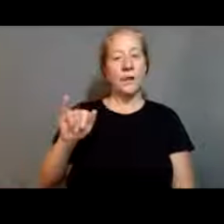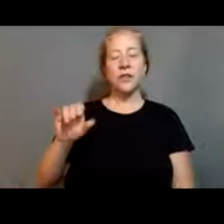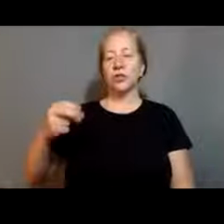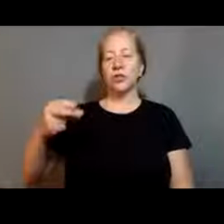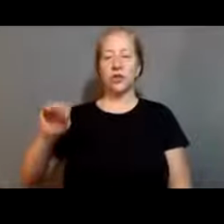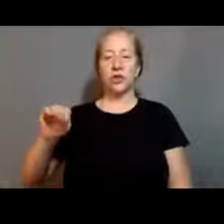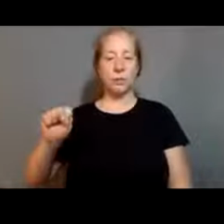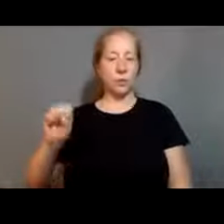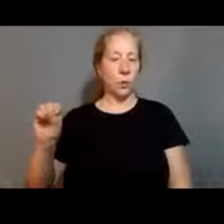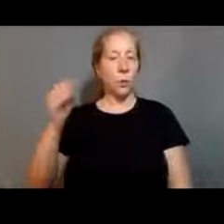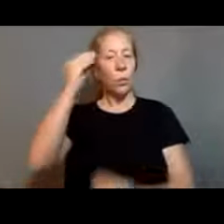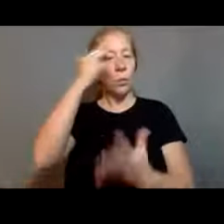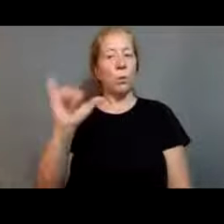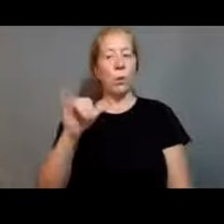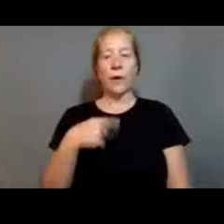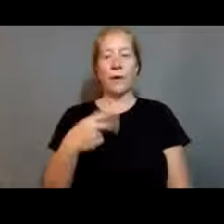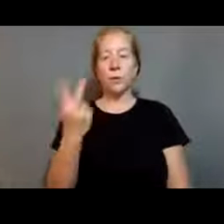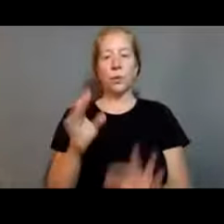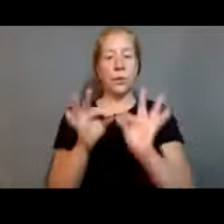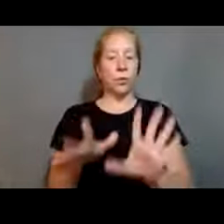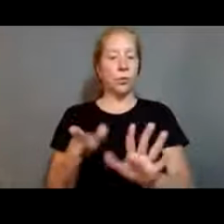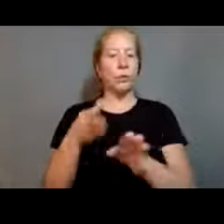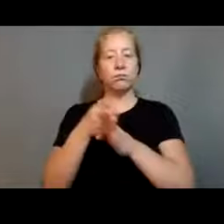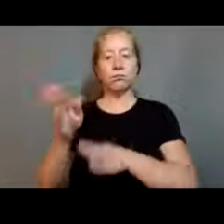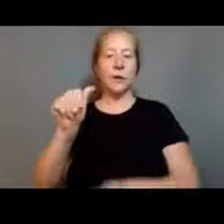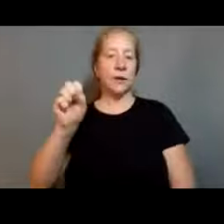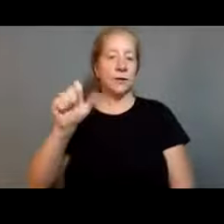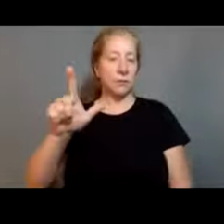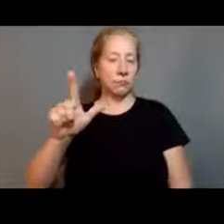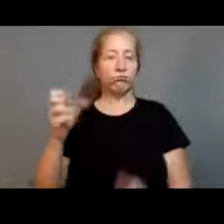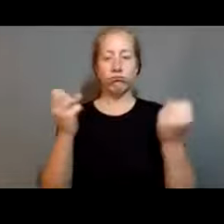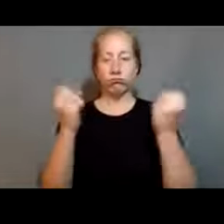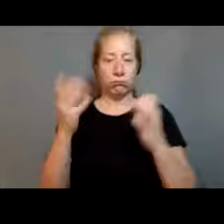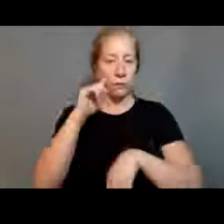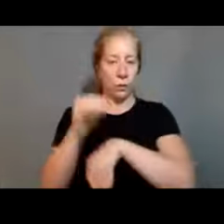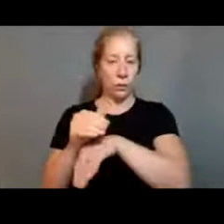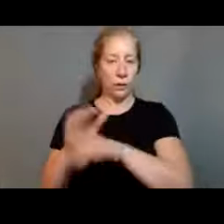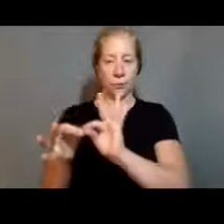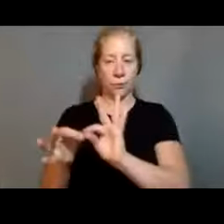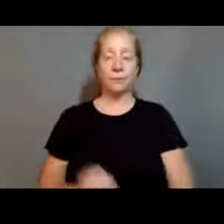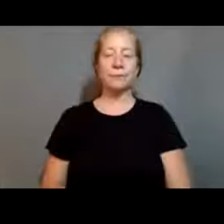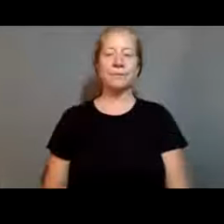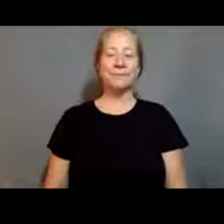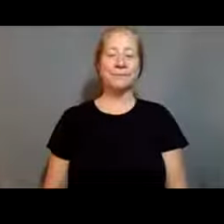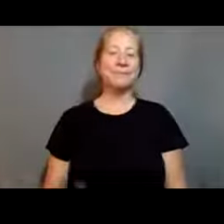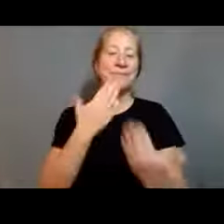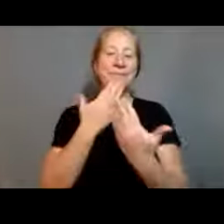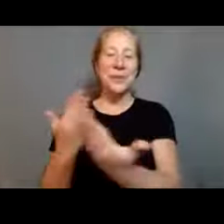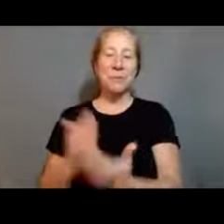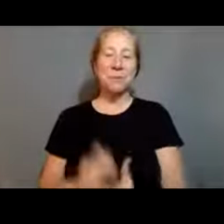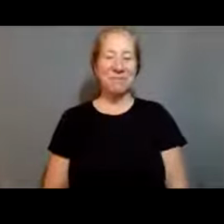We also have 2 ASL interpreters who are also with us tonight. Thank you.